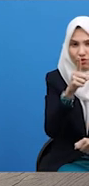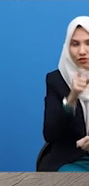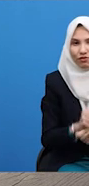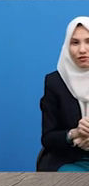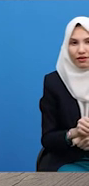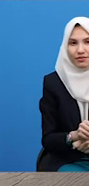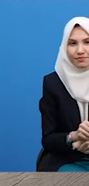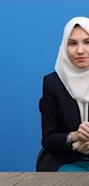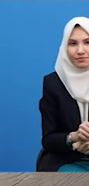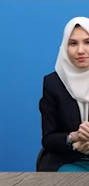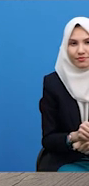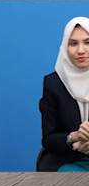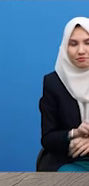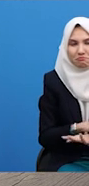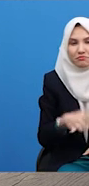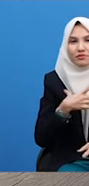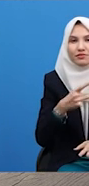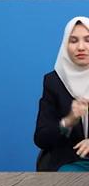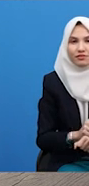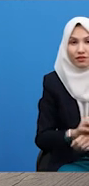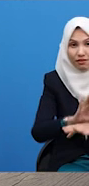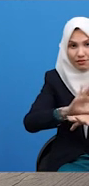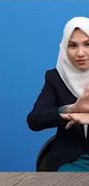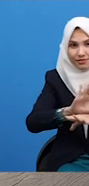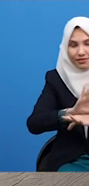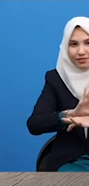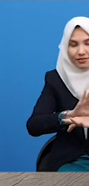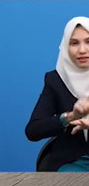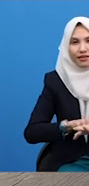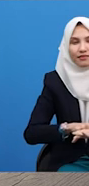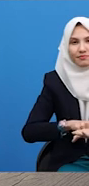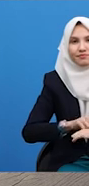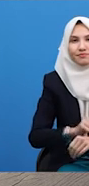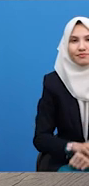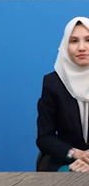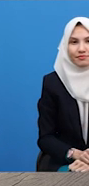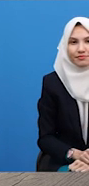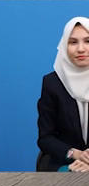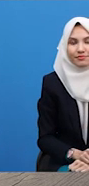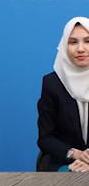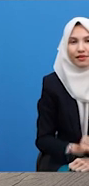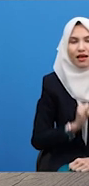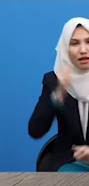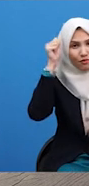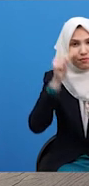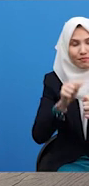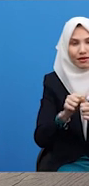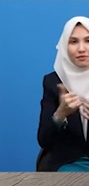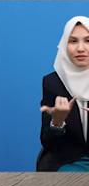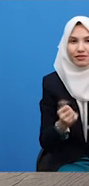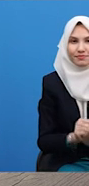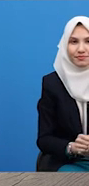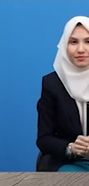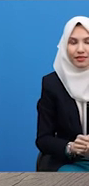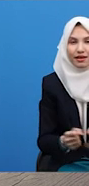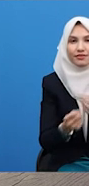not fond of chocolate at all. Aha! I remember it now. She did say that